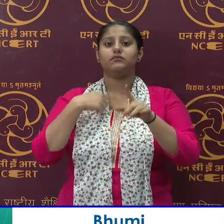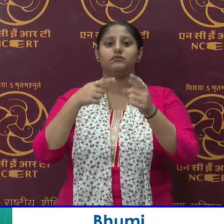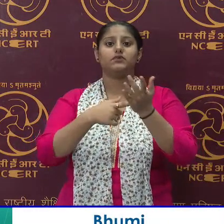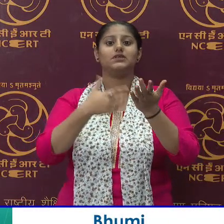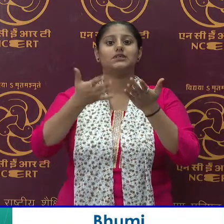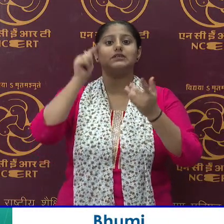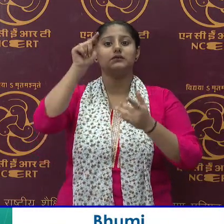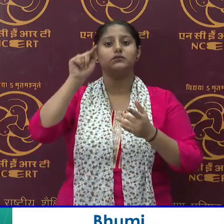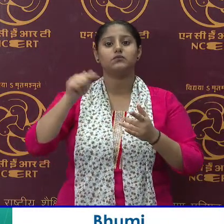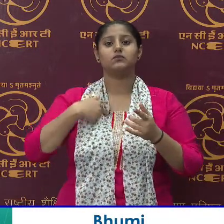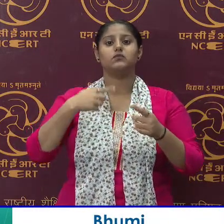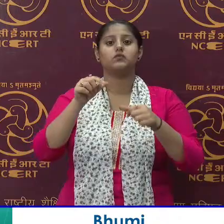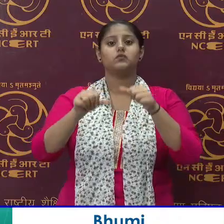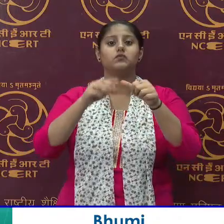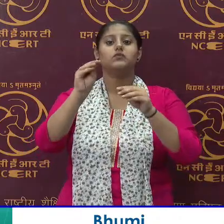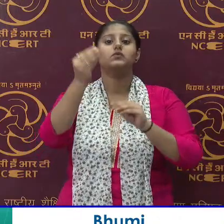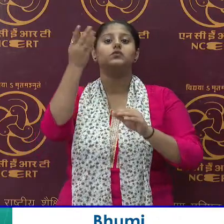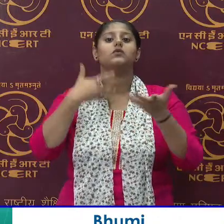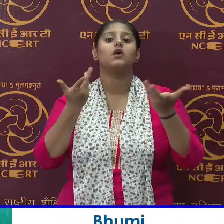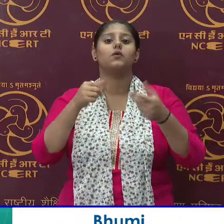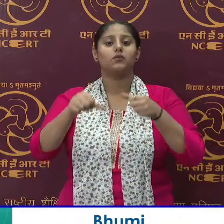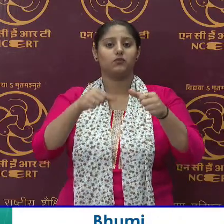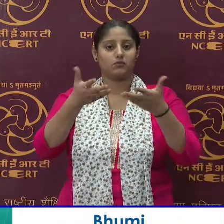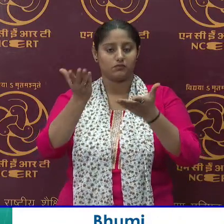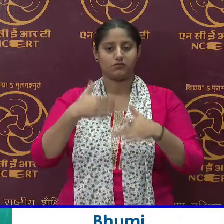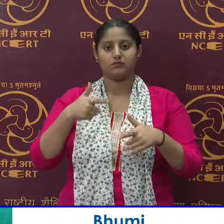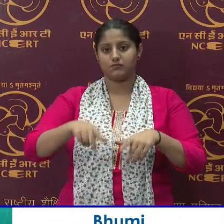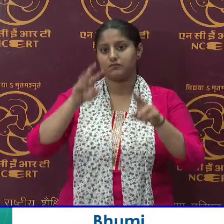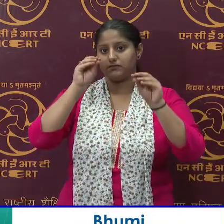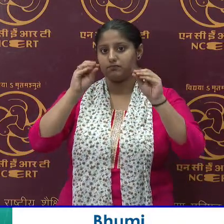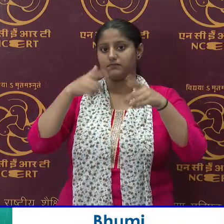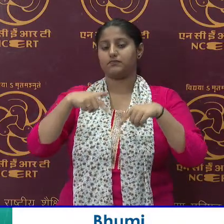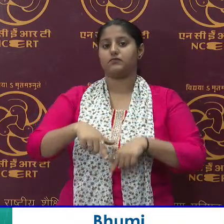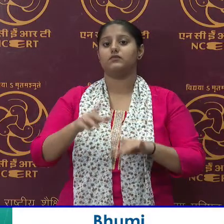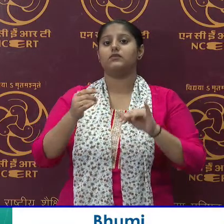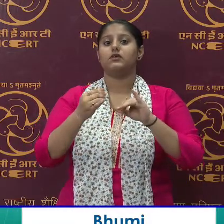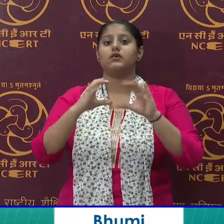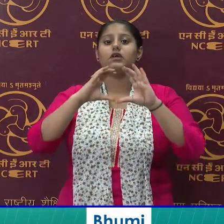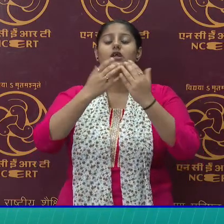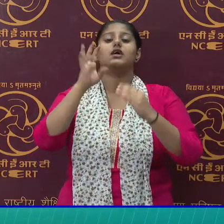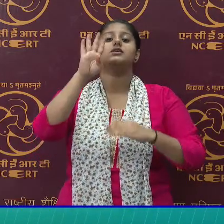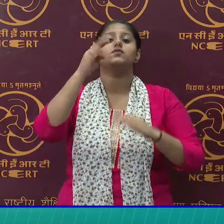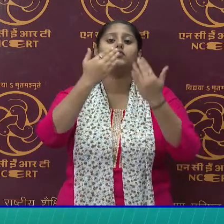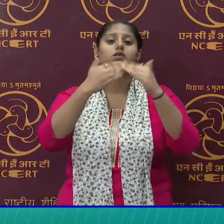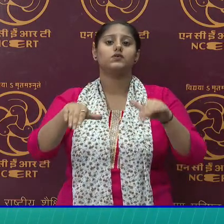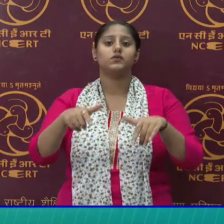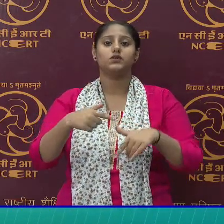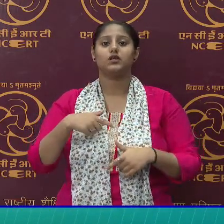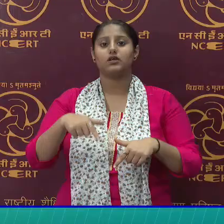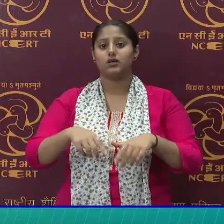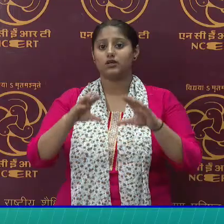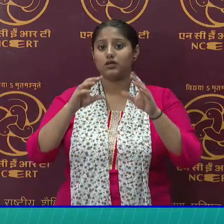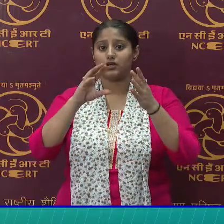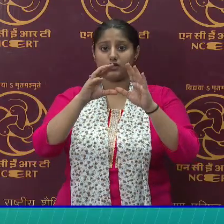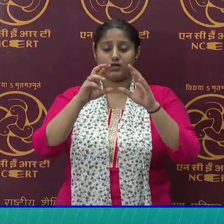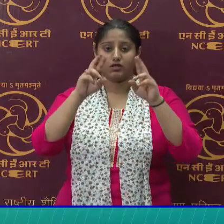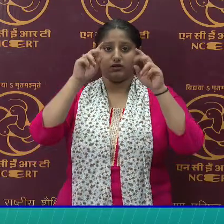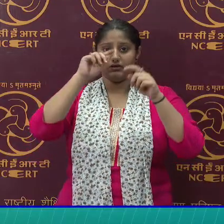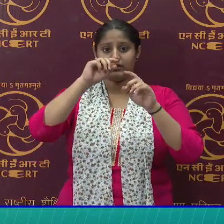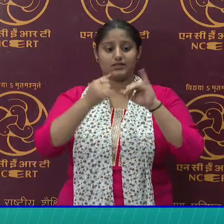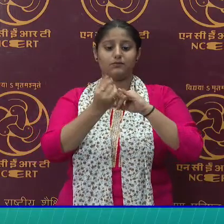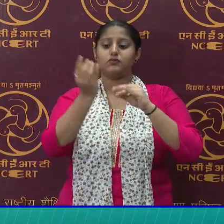classes and currently we are doing it for grade 4. So today we are going to discuss grade 4 English